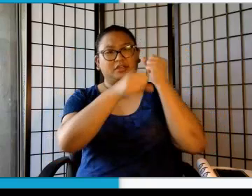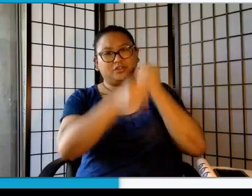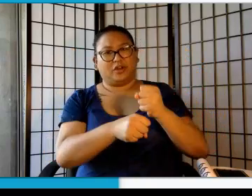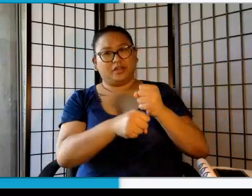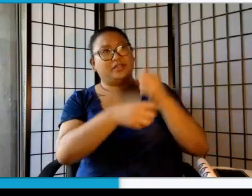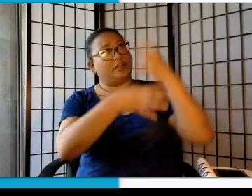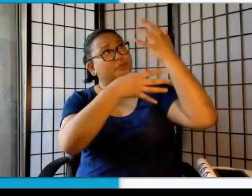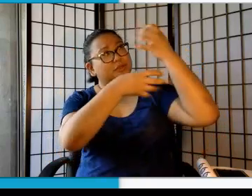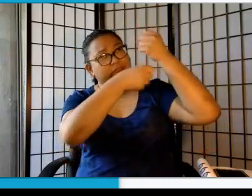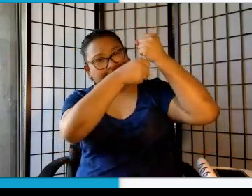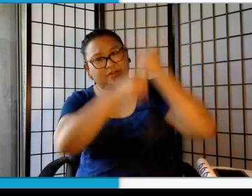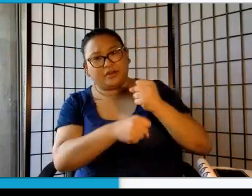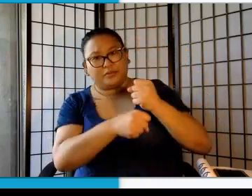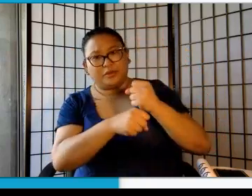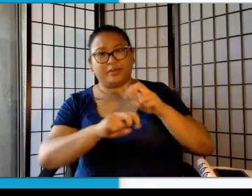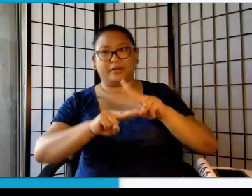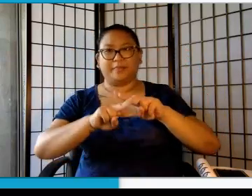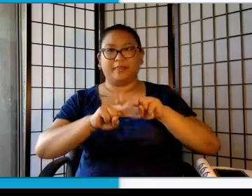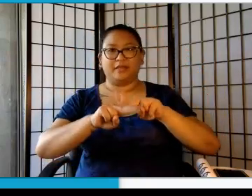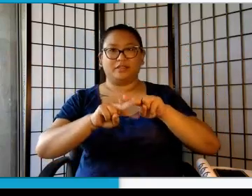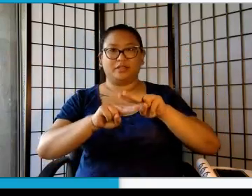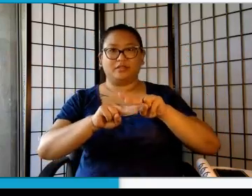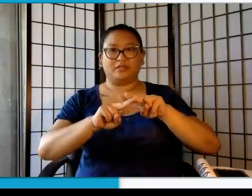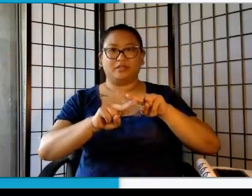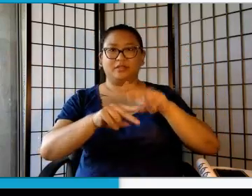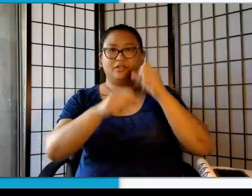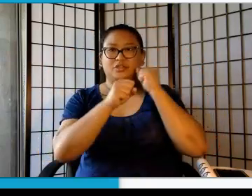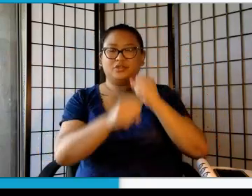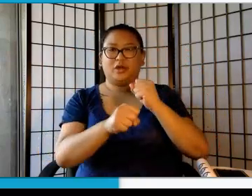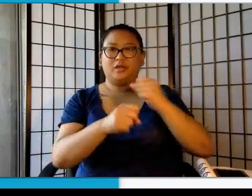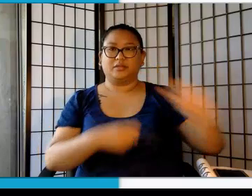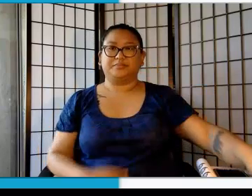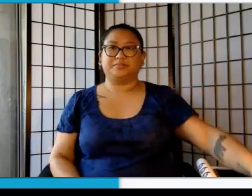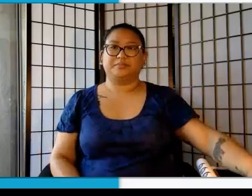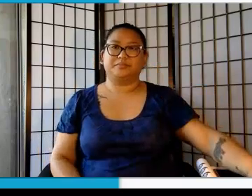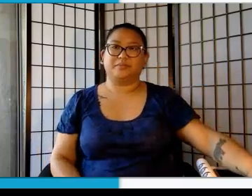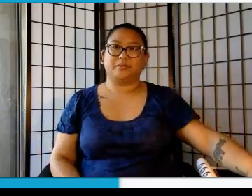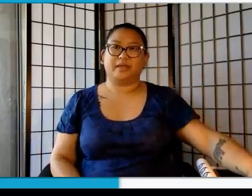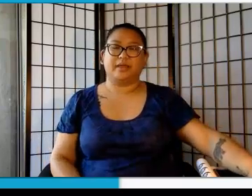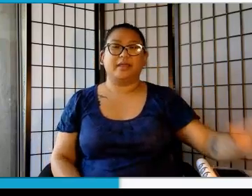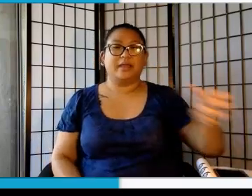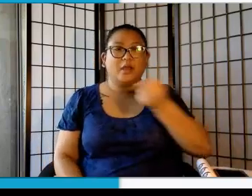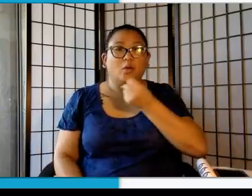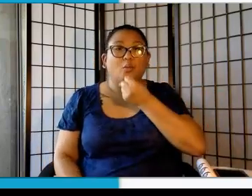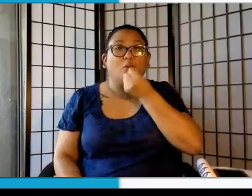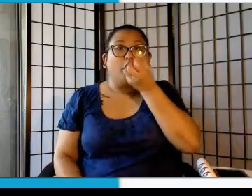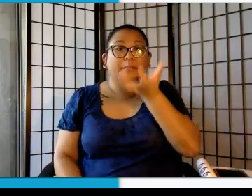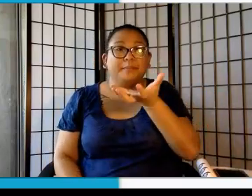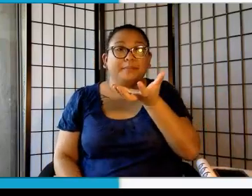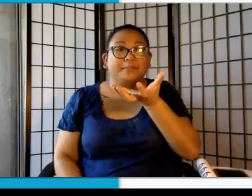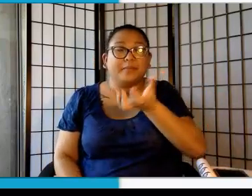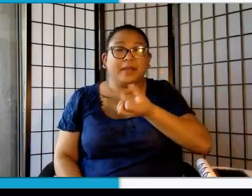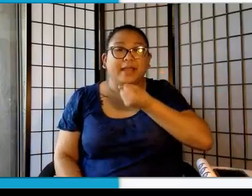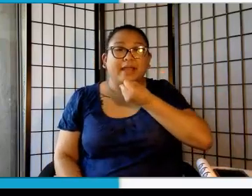Salt, strong. So it's like you're pulling down on a rope here. Salt, strong. Okay.